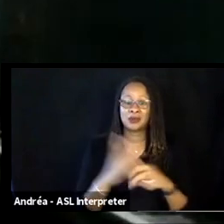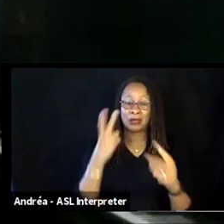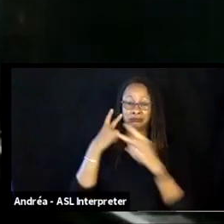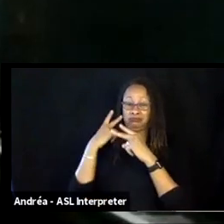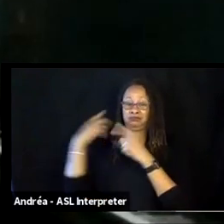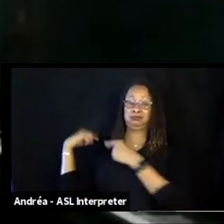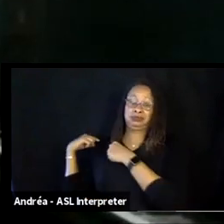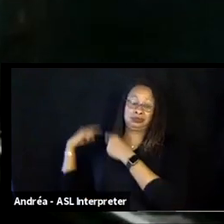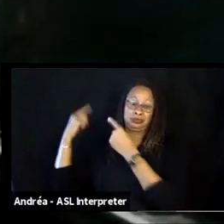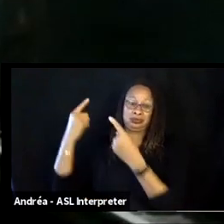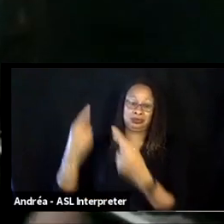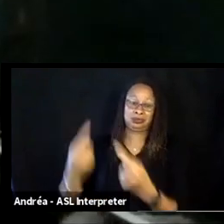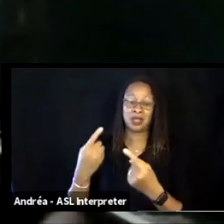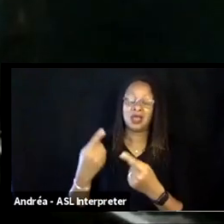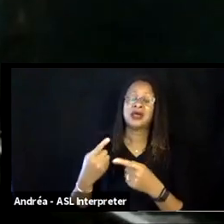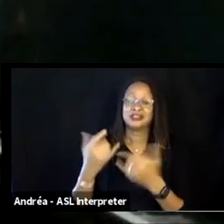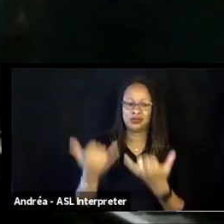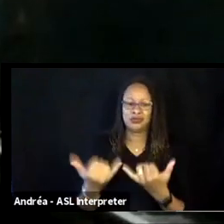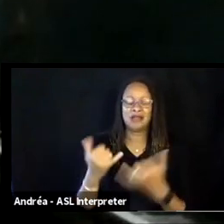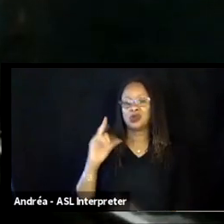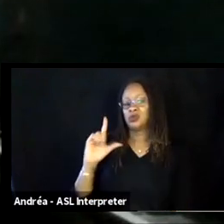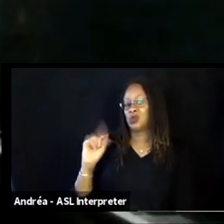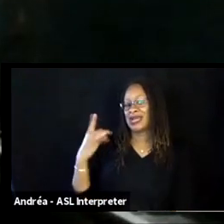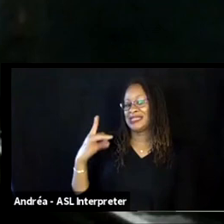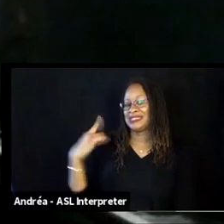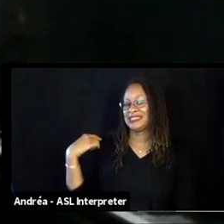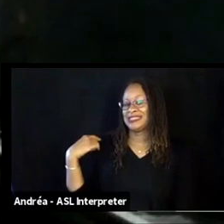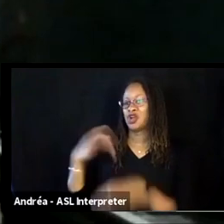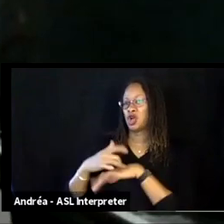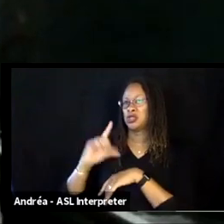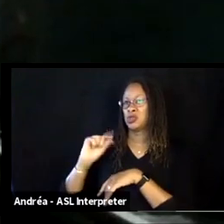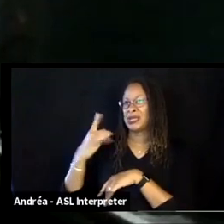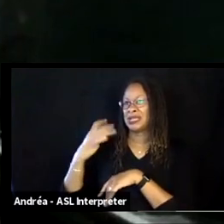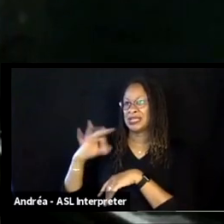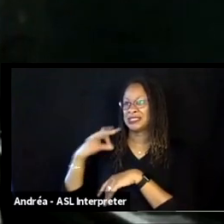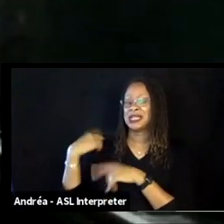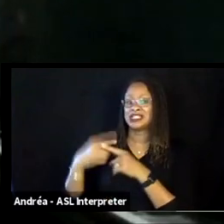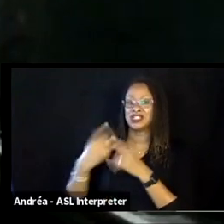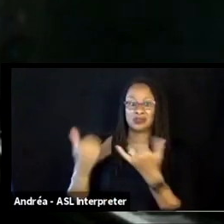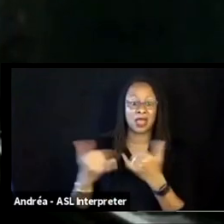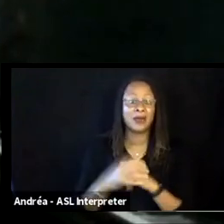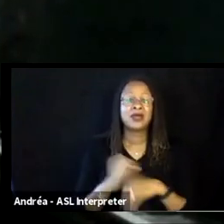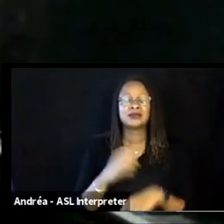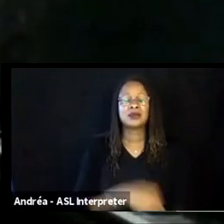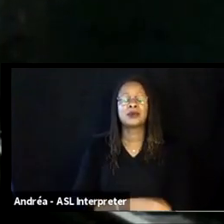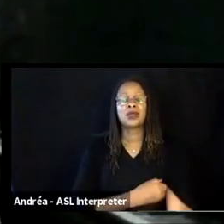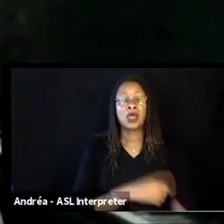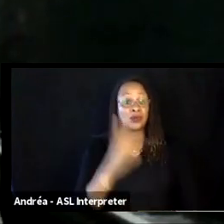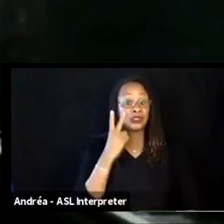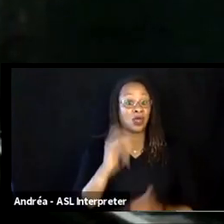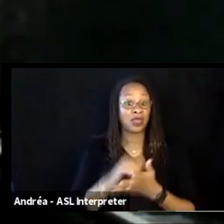early 2019, but hopefully it still sheds an important and interesting light. So we were seeing that, women